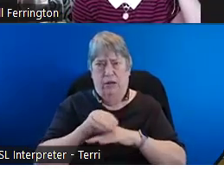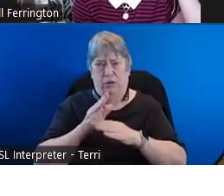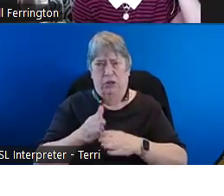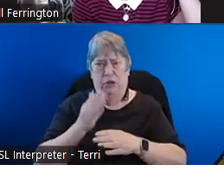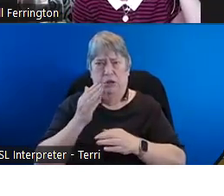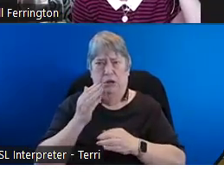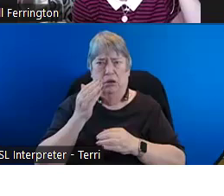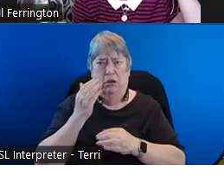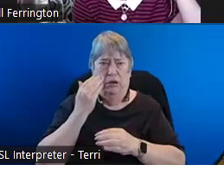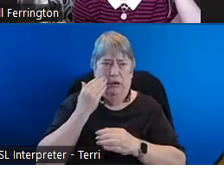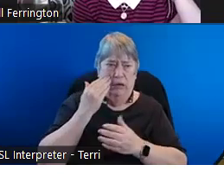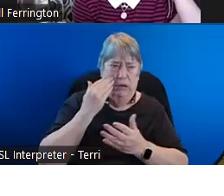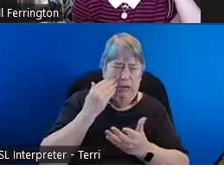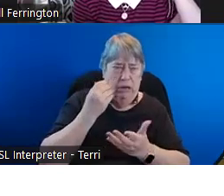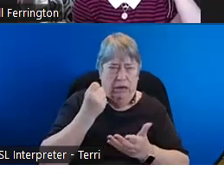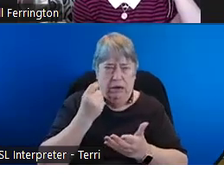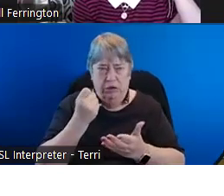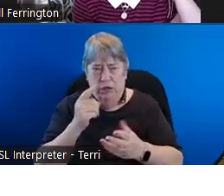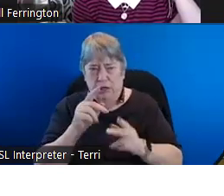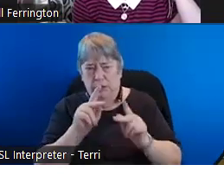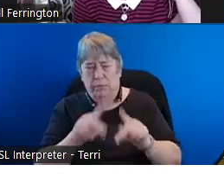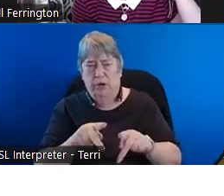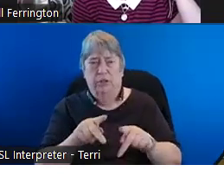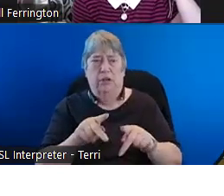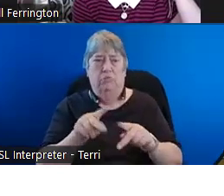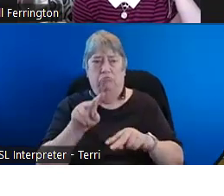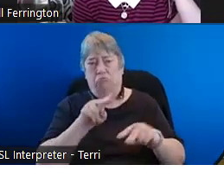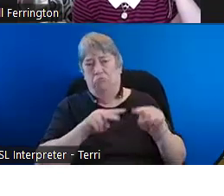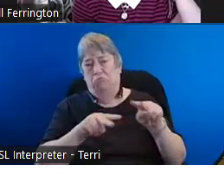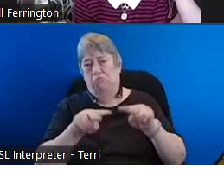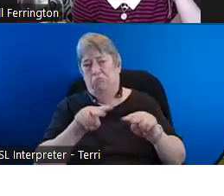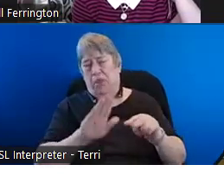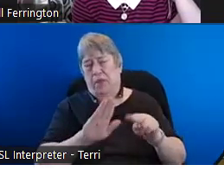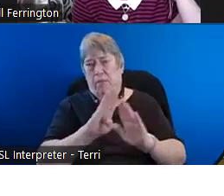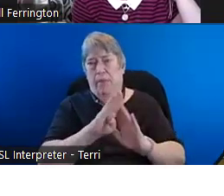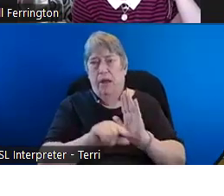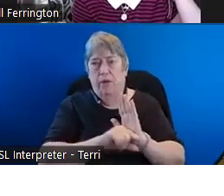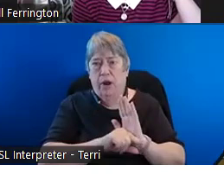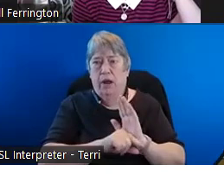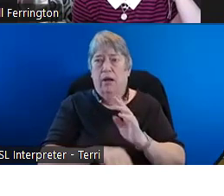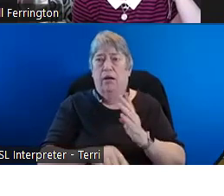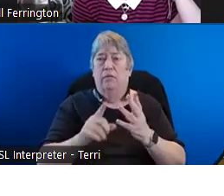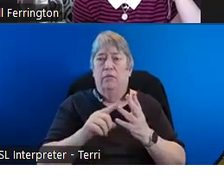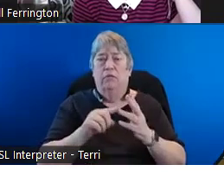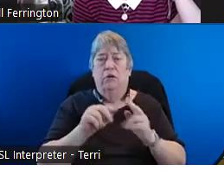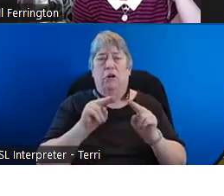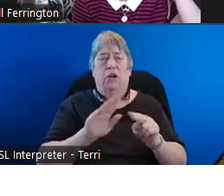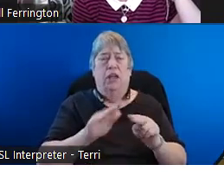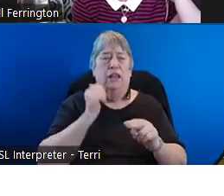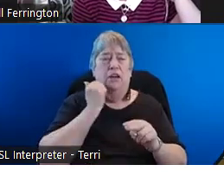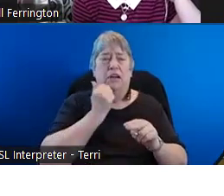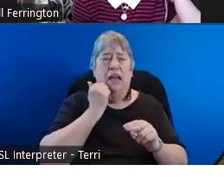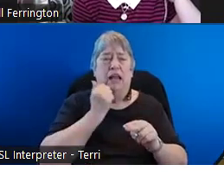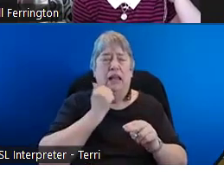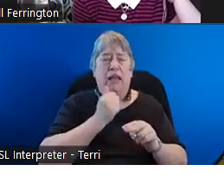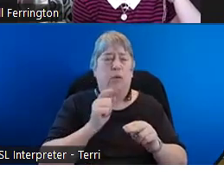by getting to understand the person and looking at their background and looking at the day-to-day areas where they may